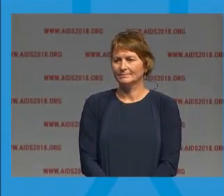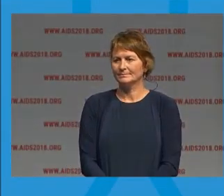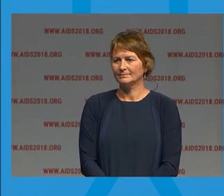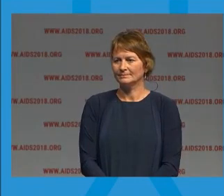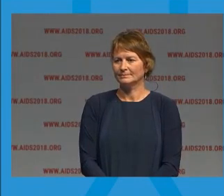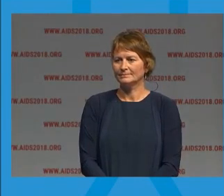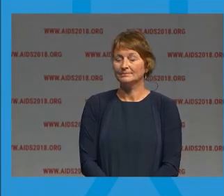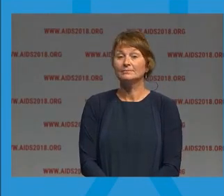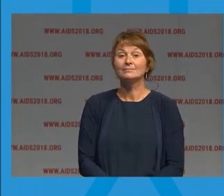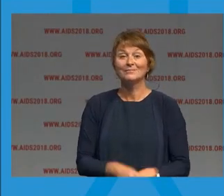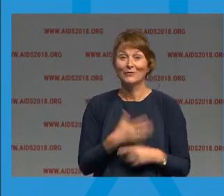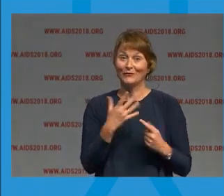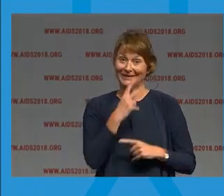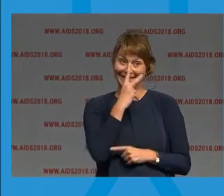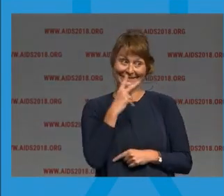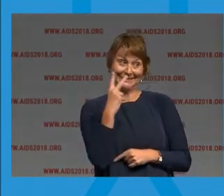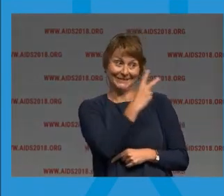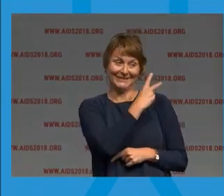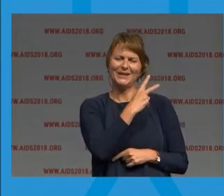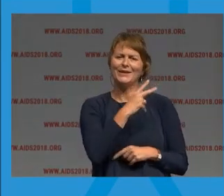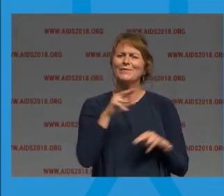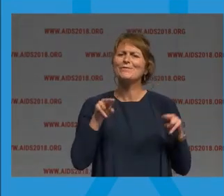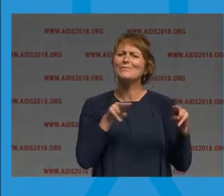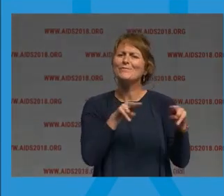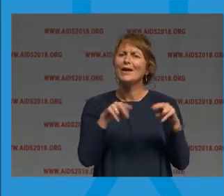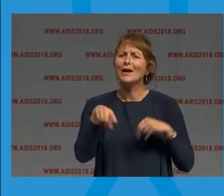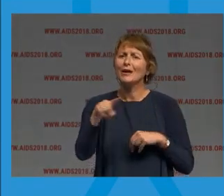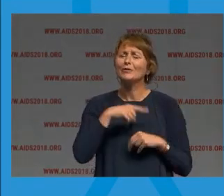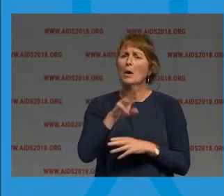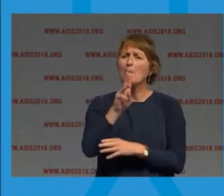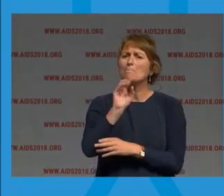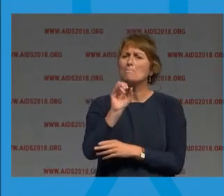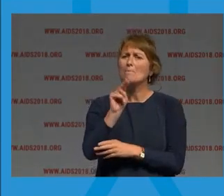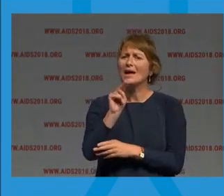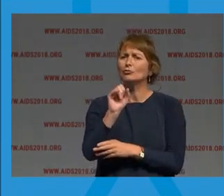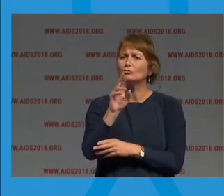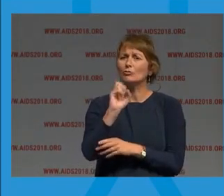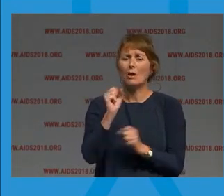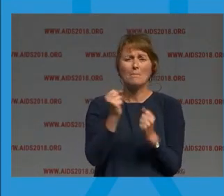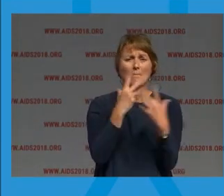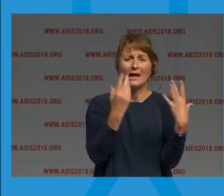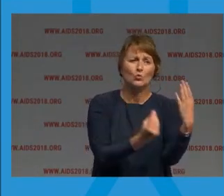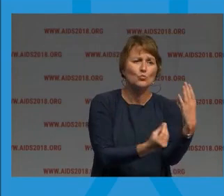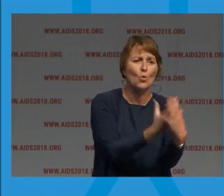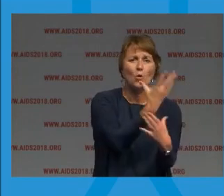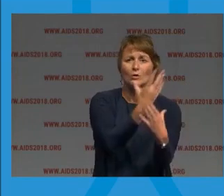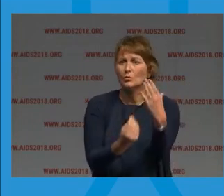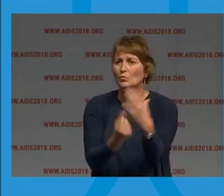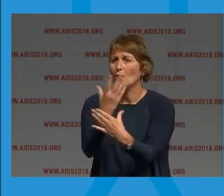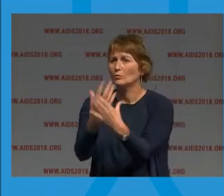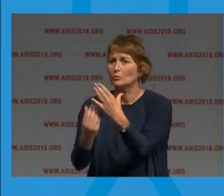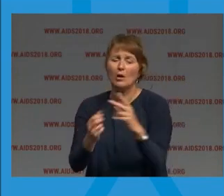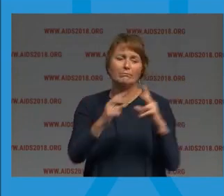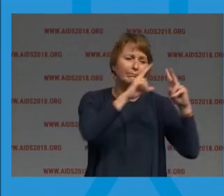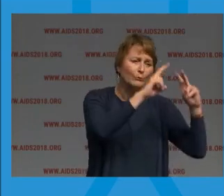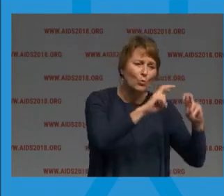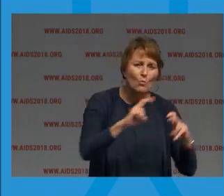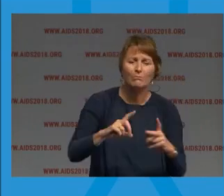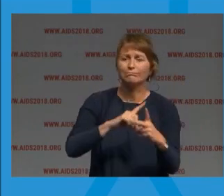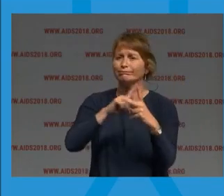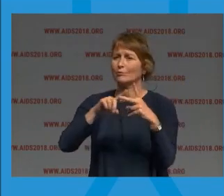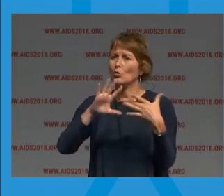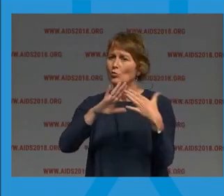As you can see, MenStar offers a broad range of resources, research, community activism,